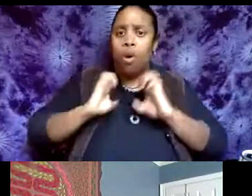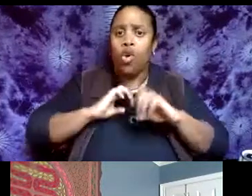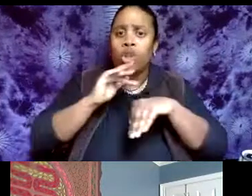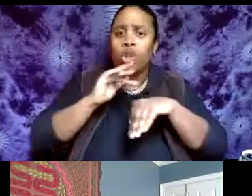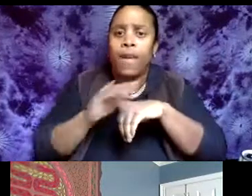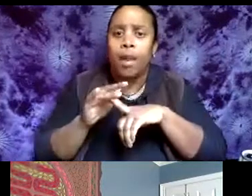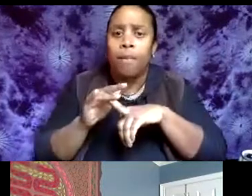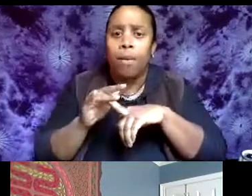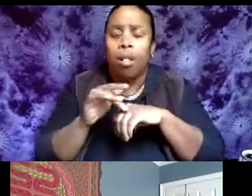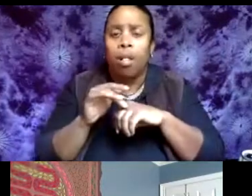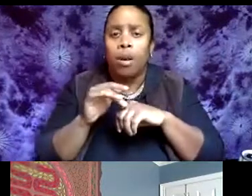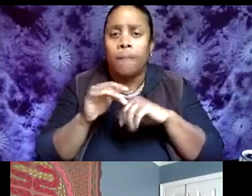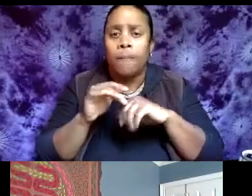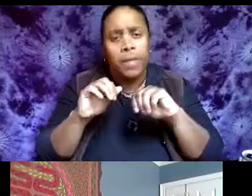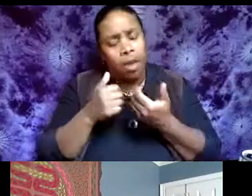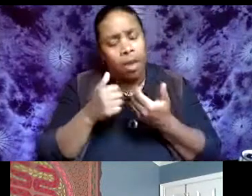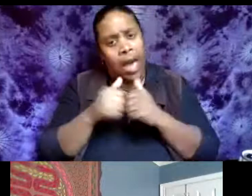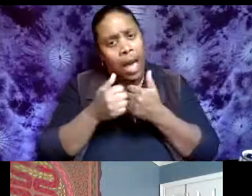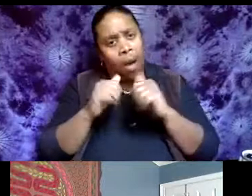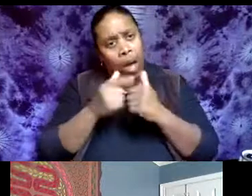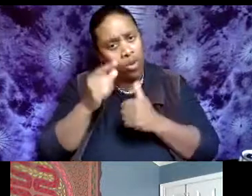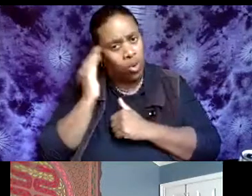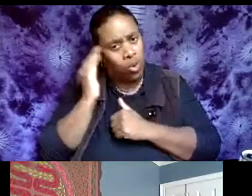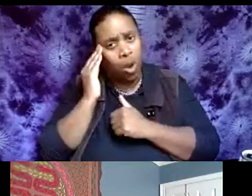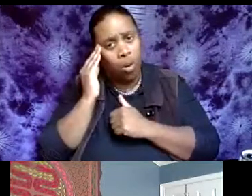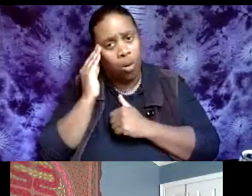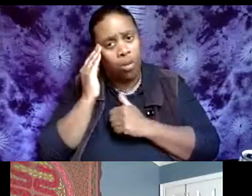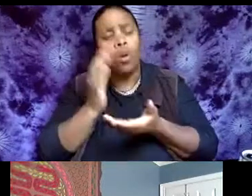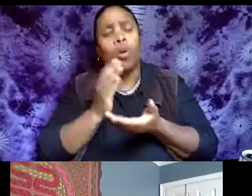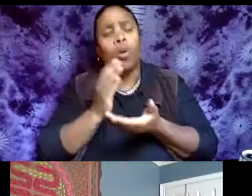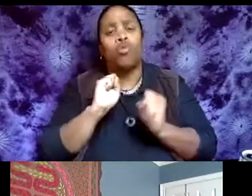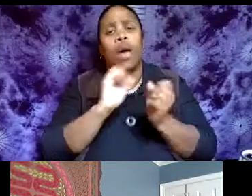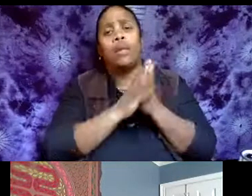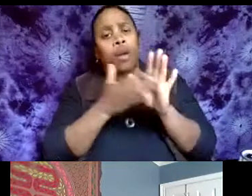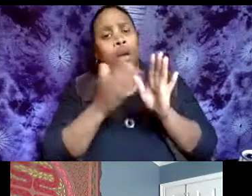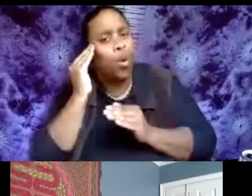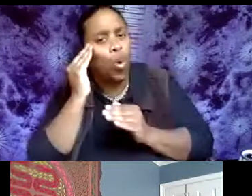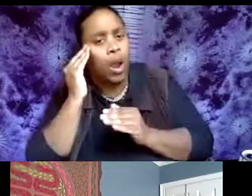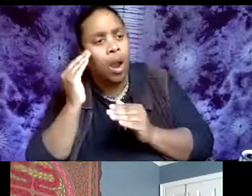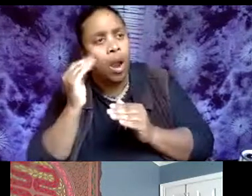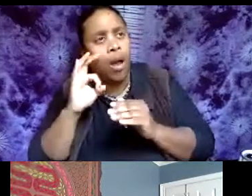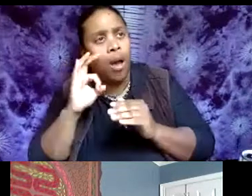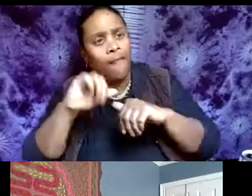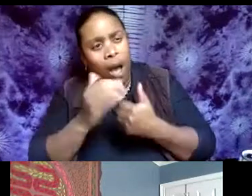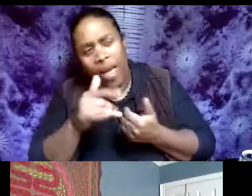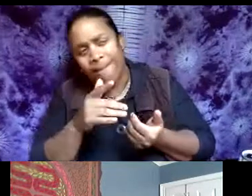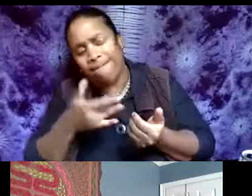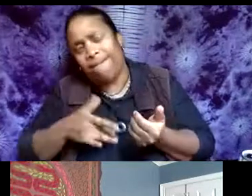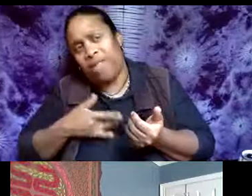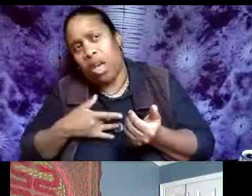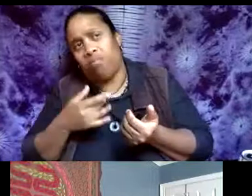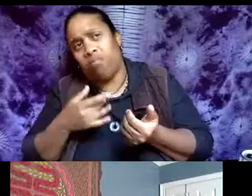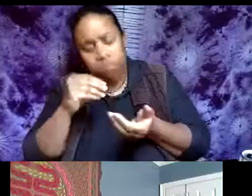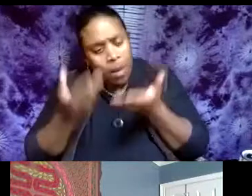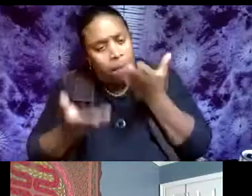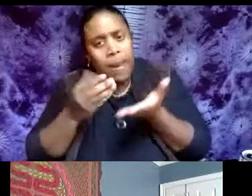tell that someone's emotionally available. So have an awareness of what that is, right? So maybe write some notes for yourself of what that is and start checking